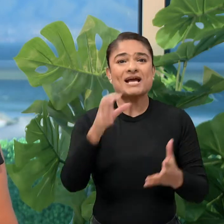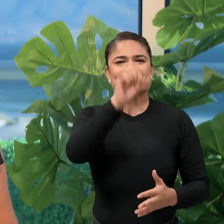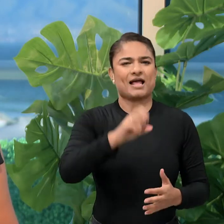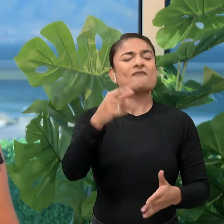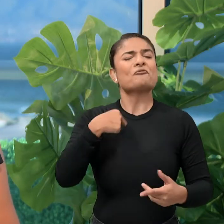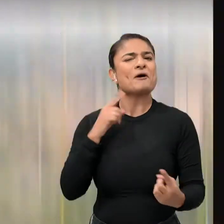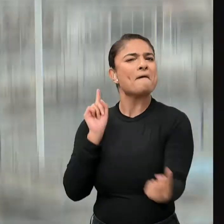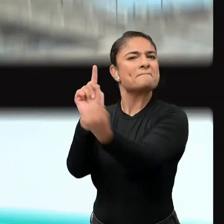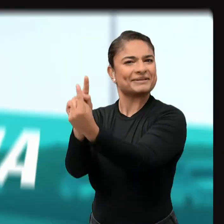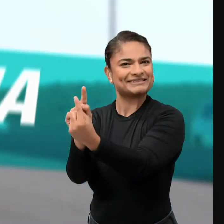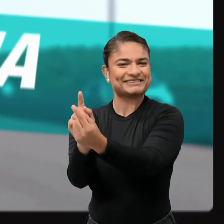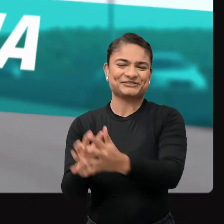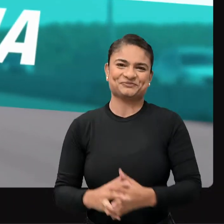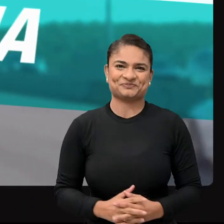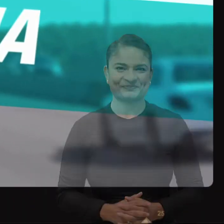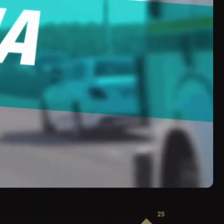meet him.